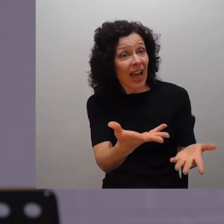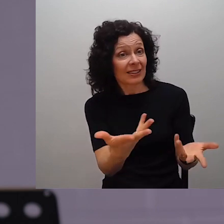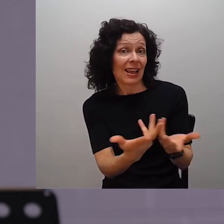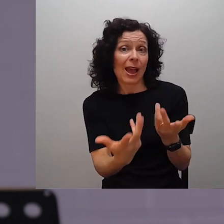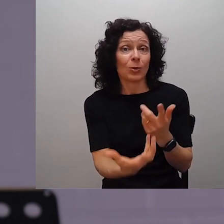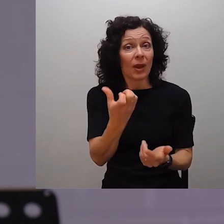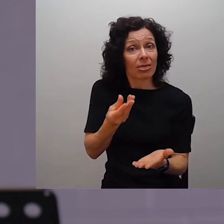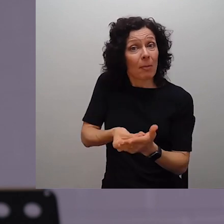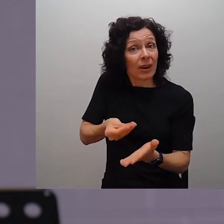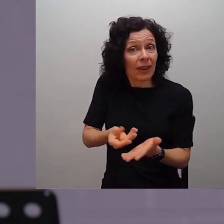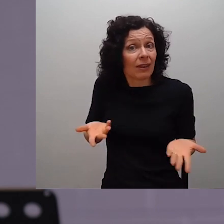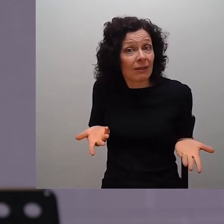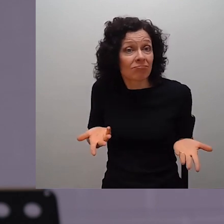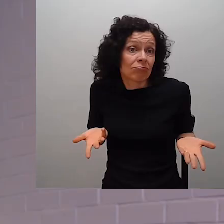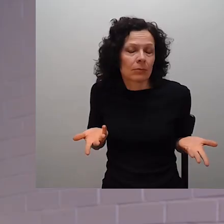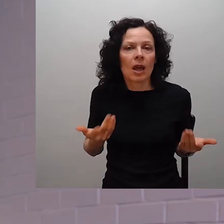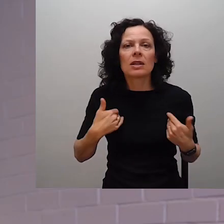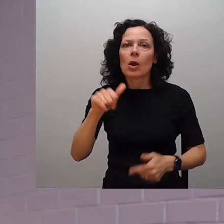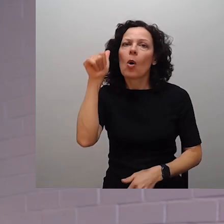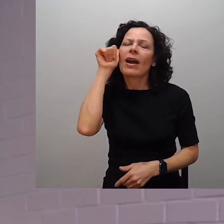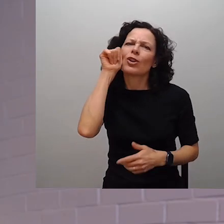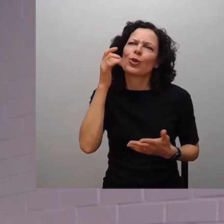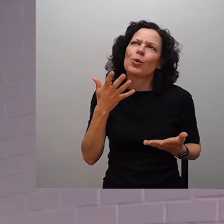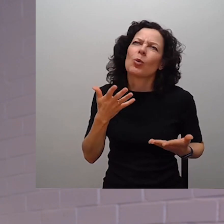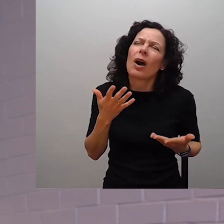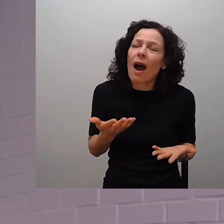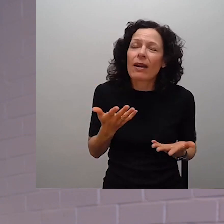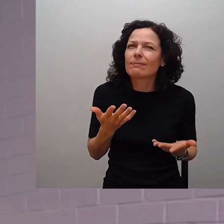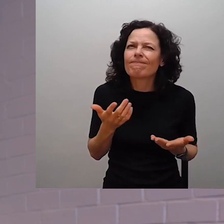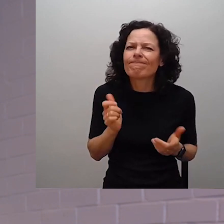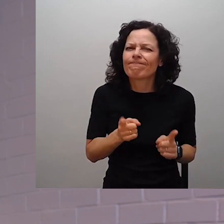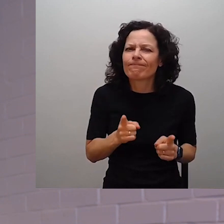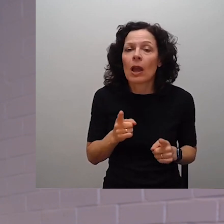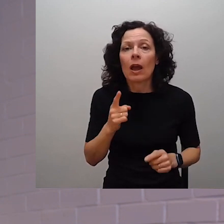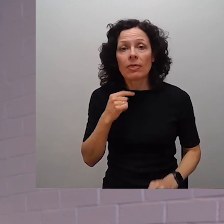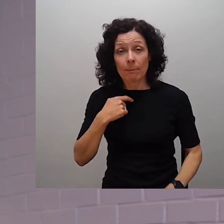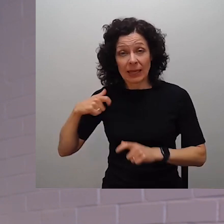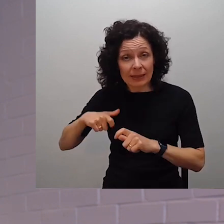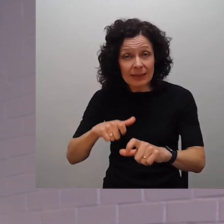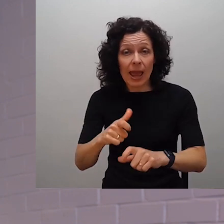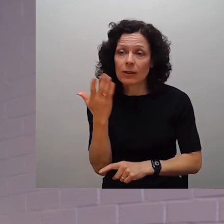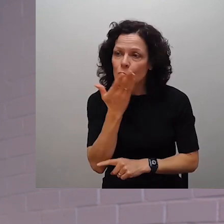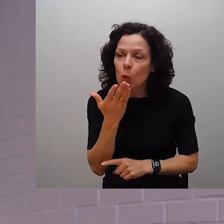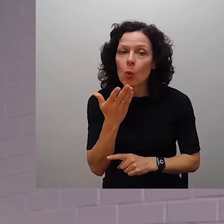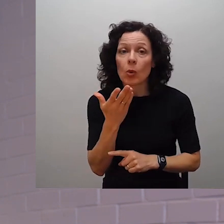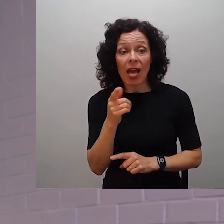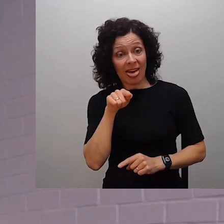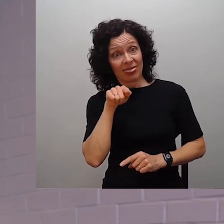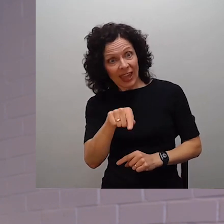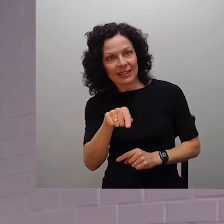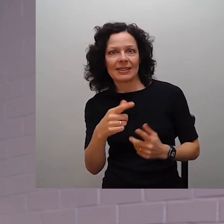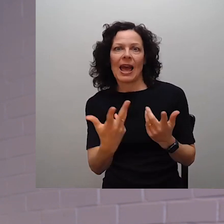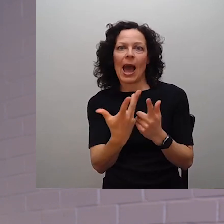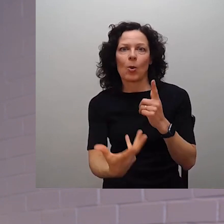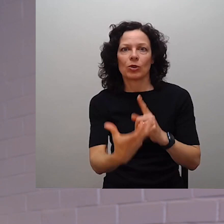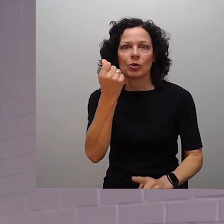money. So yeah, I just knew. And then when I stayed in school, I thought this is how you can